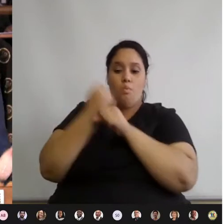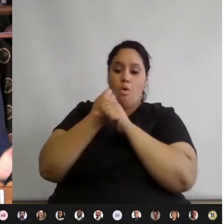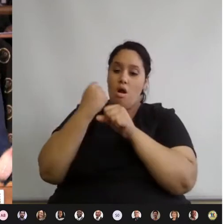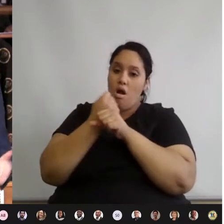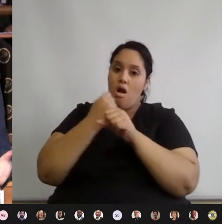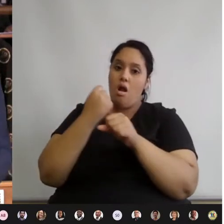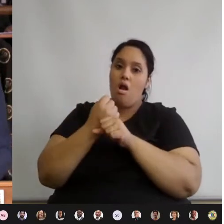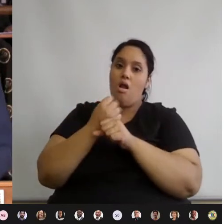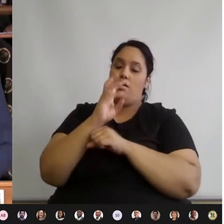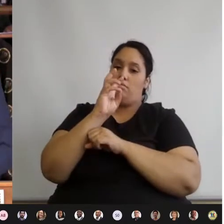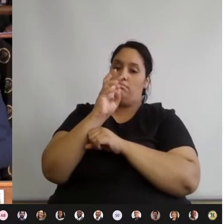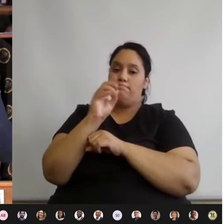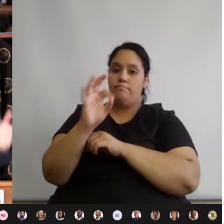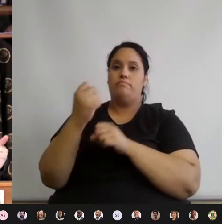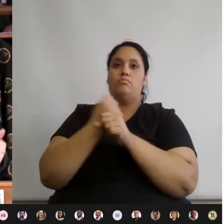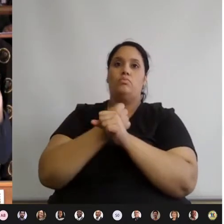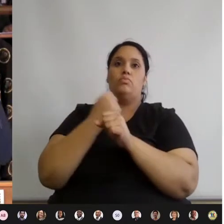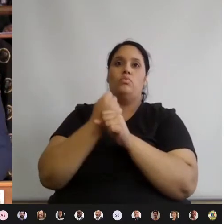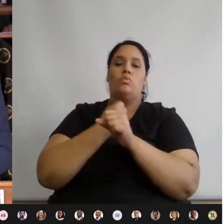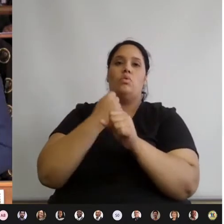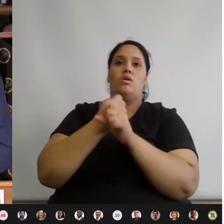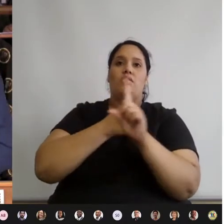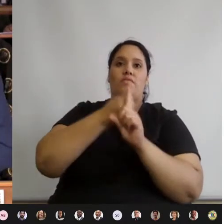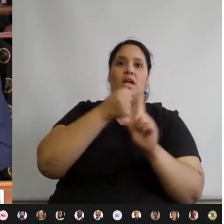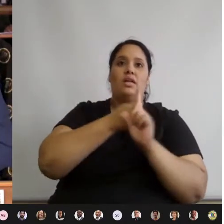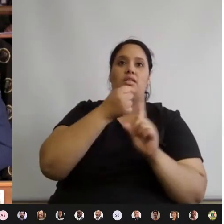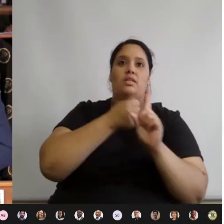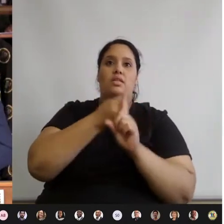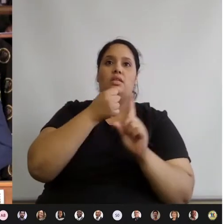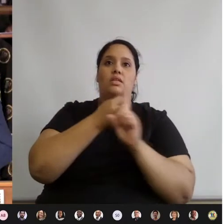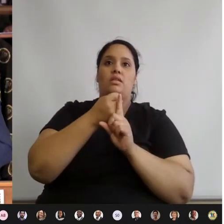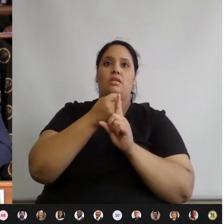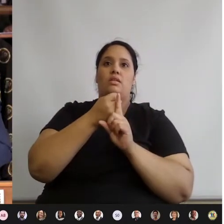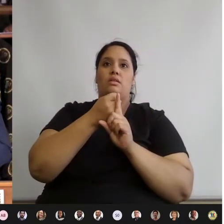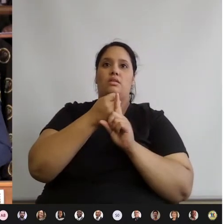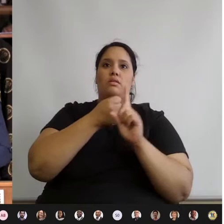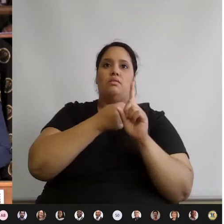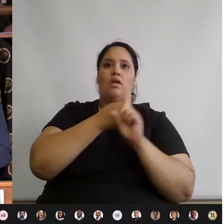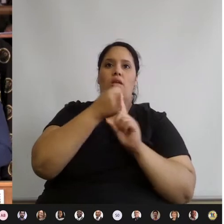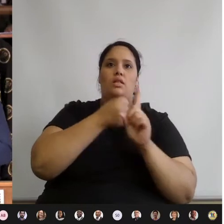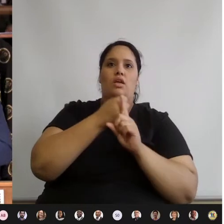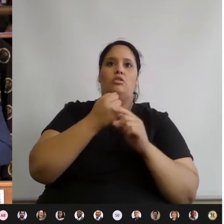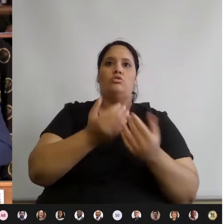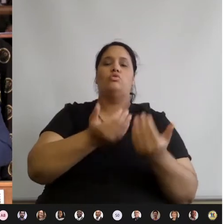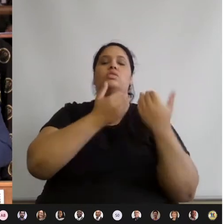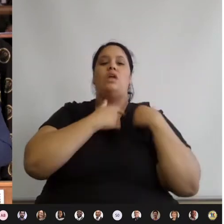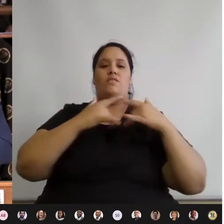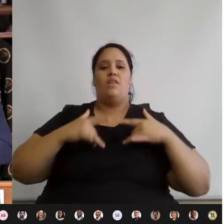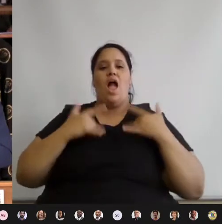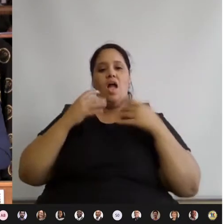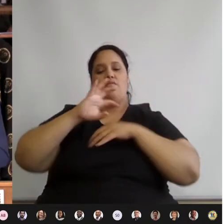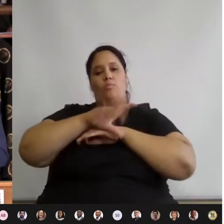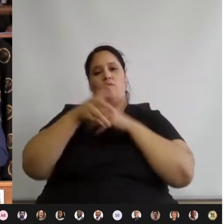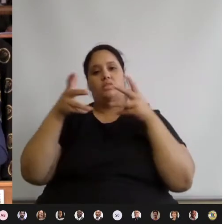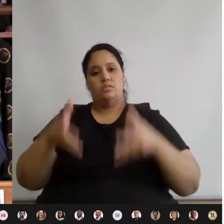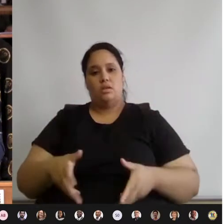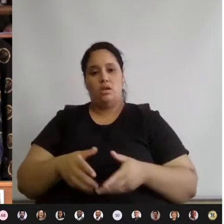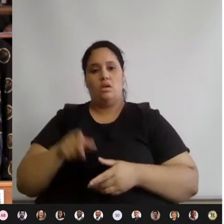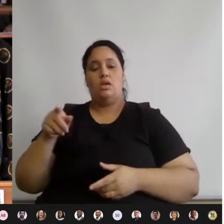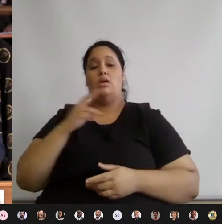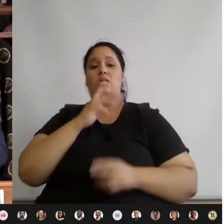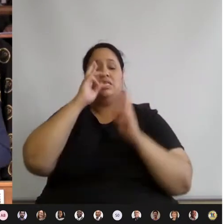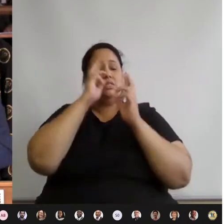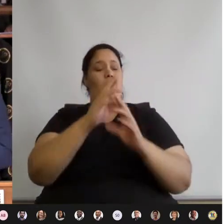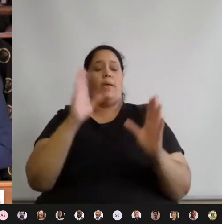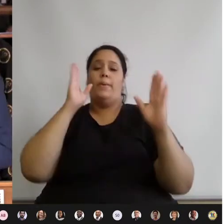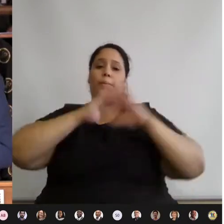on end fighting to save lives in this province. I think that disrespect is horrendous, that he can